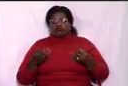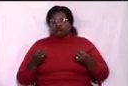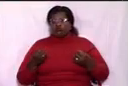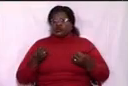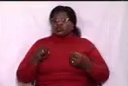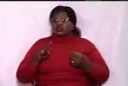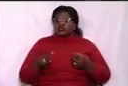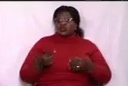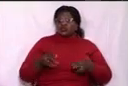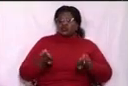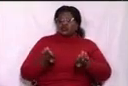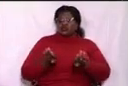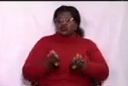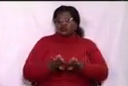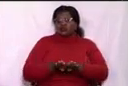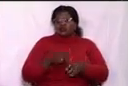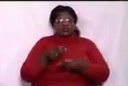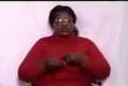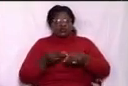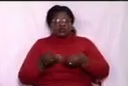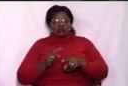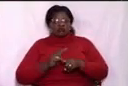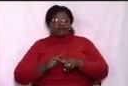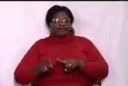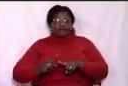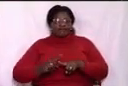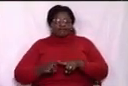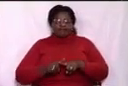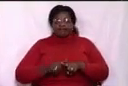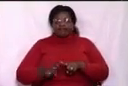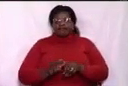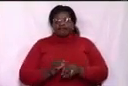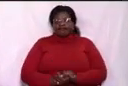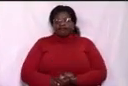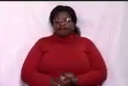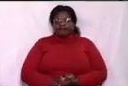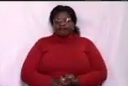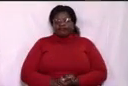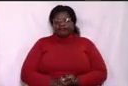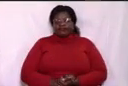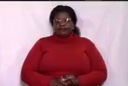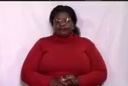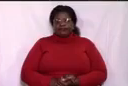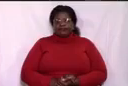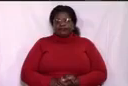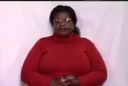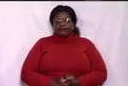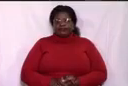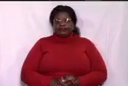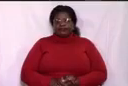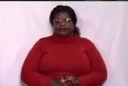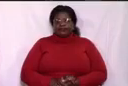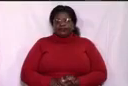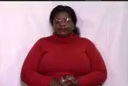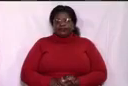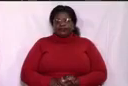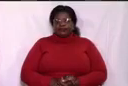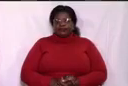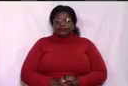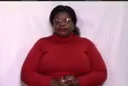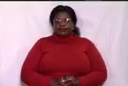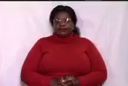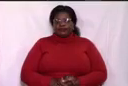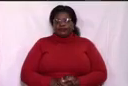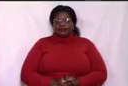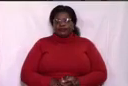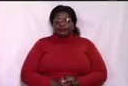are selling at your or in your what are those products that sell out very quickly in your business